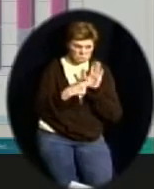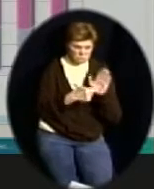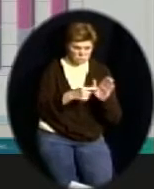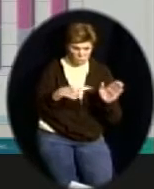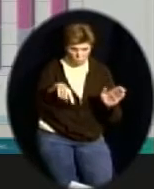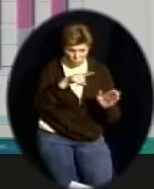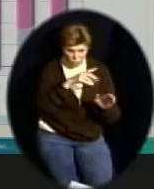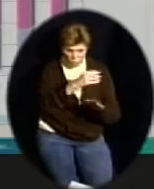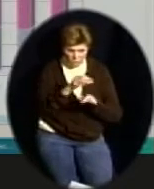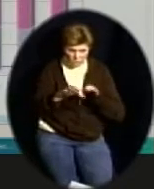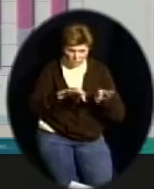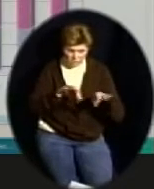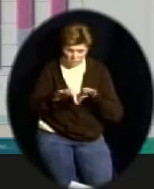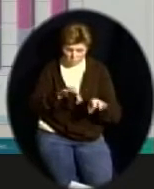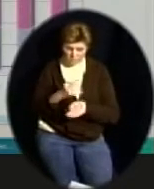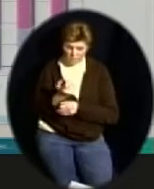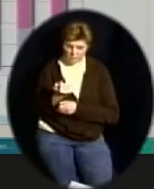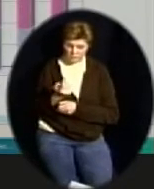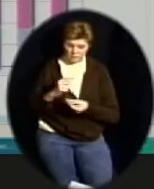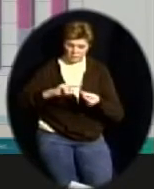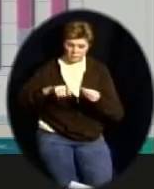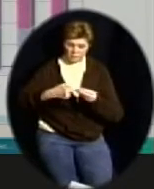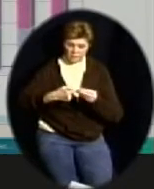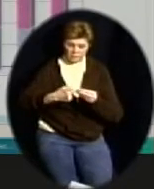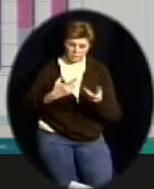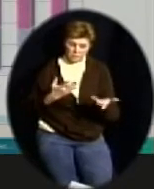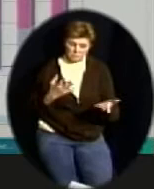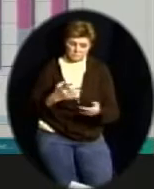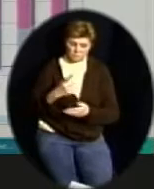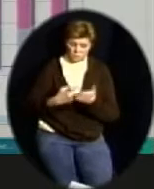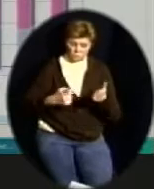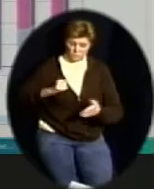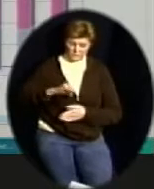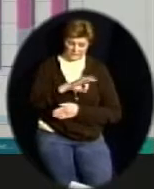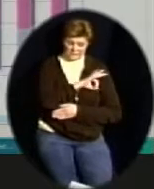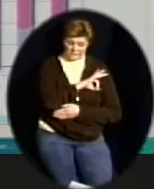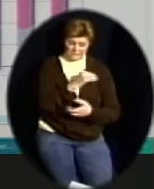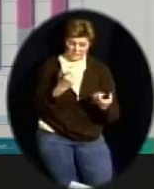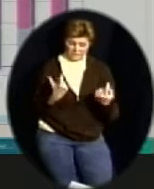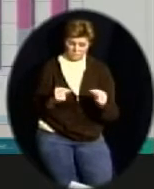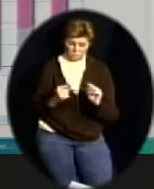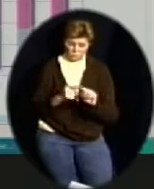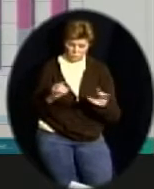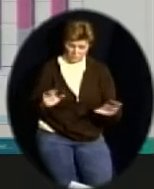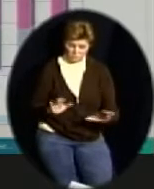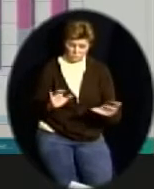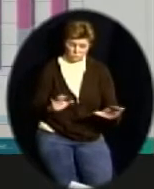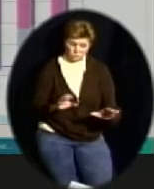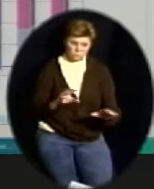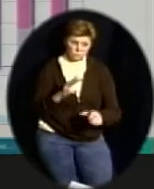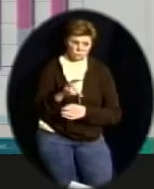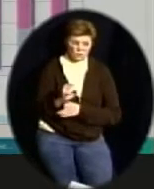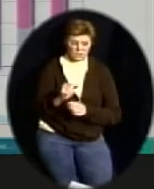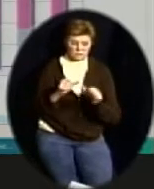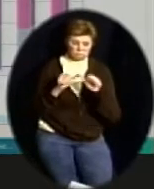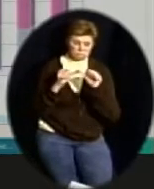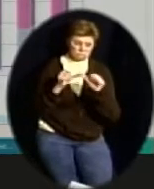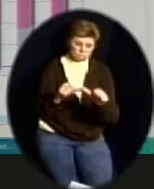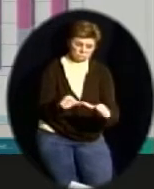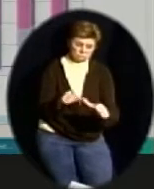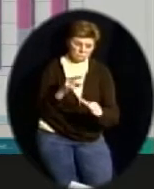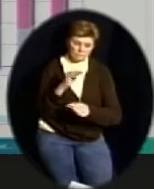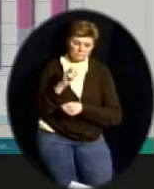show where we've been, the attempts on staff and board's attempt to try to maintain that stability across the years. And so with